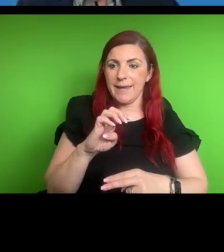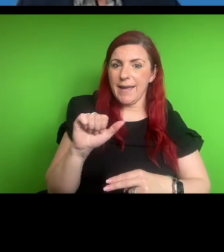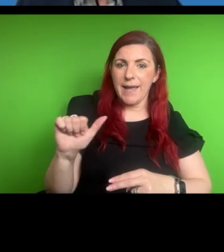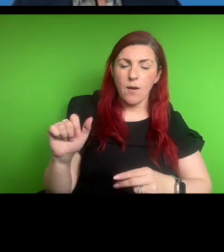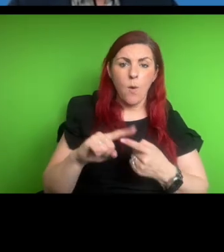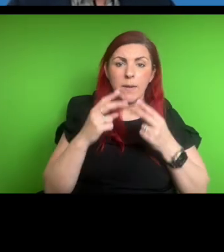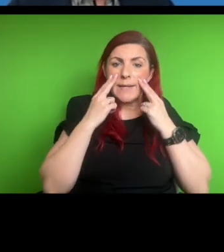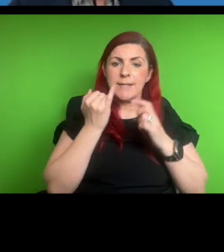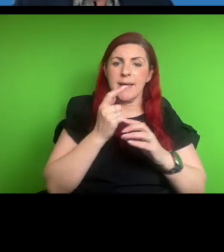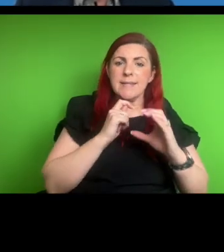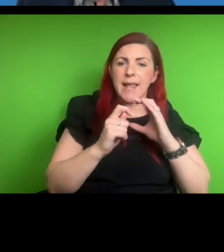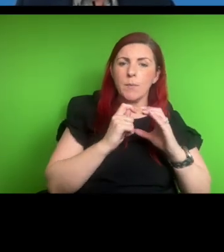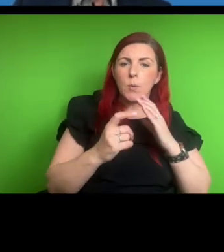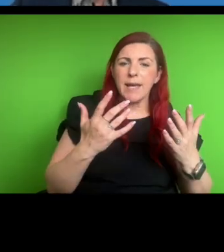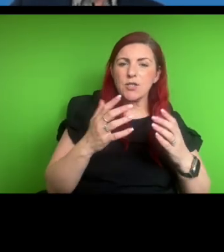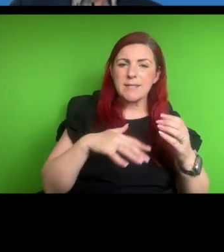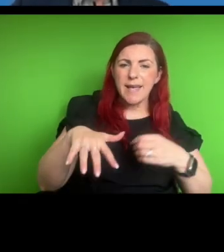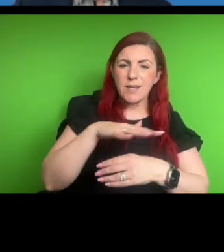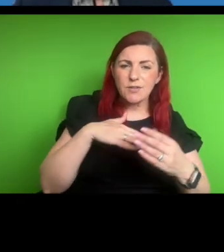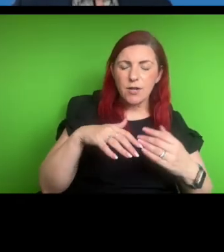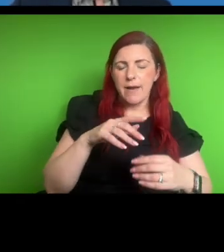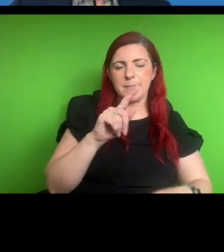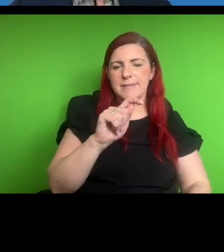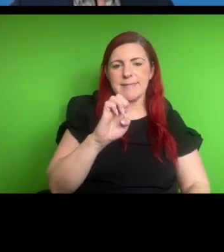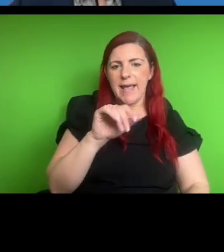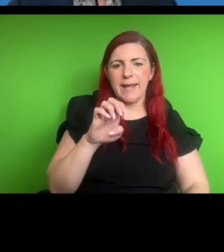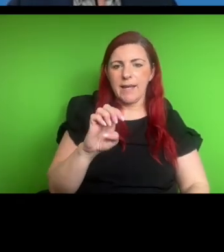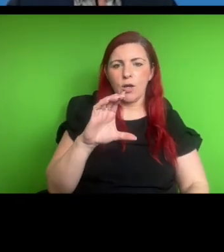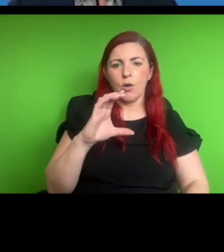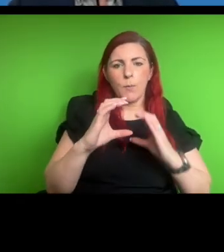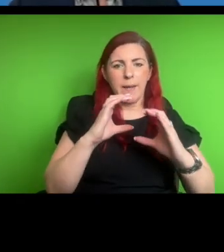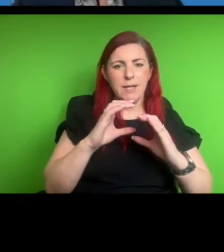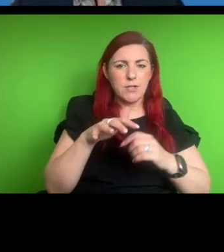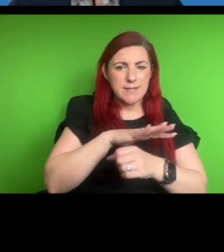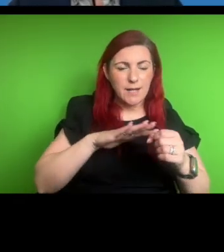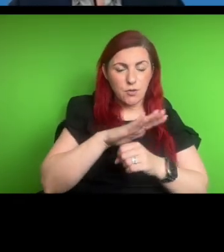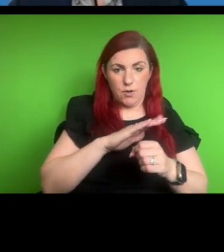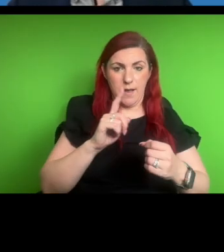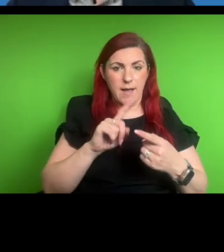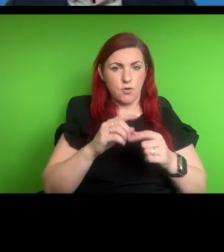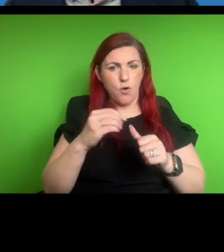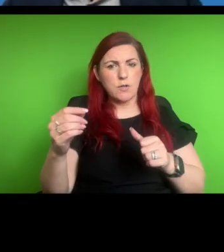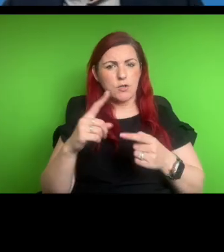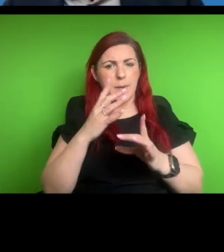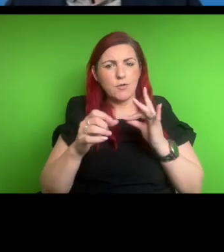to ensure that there's a common understanding of what accessibility